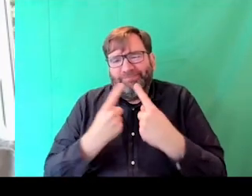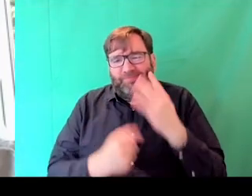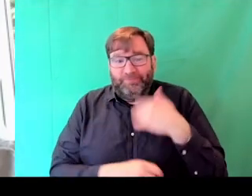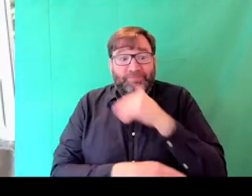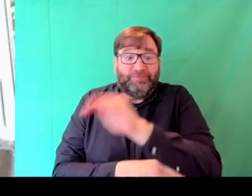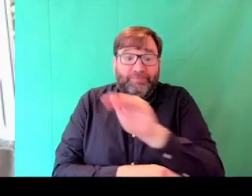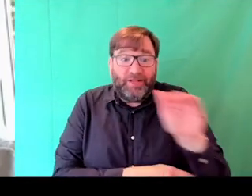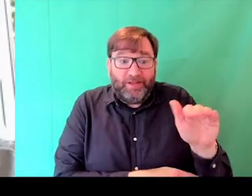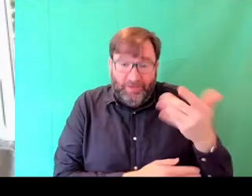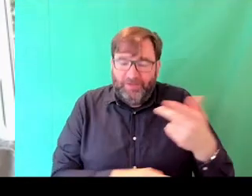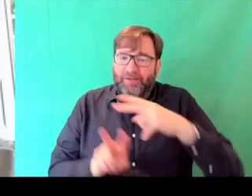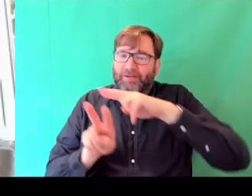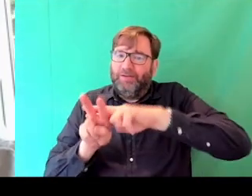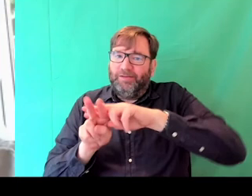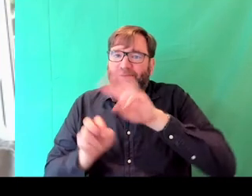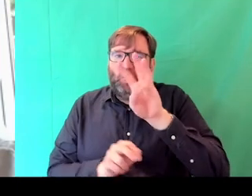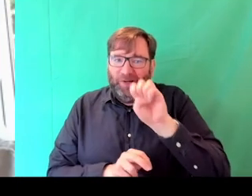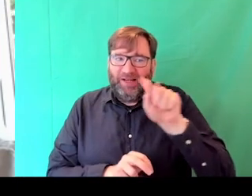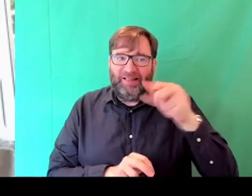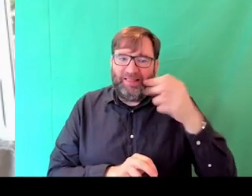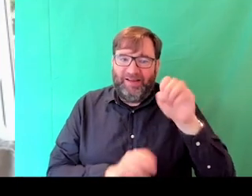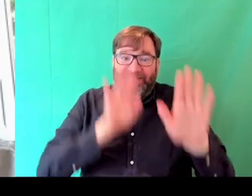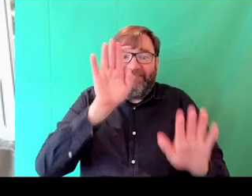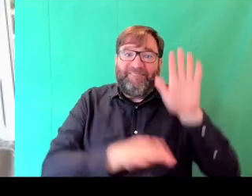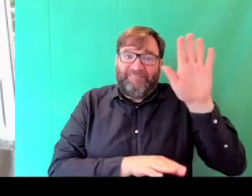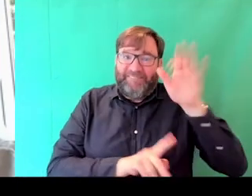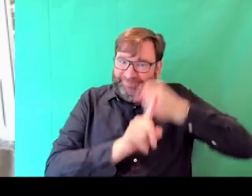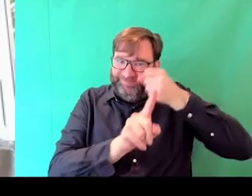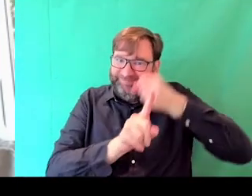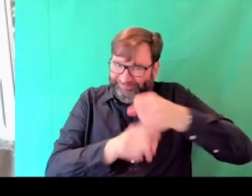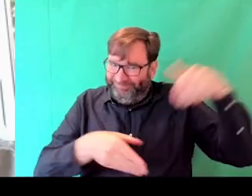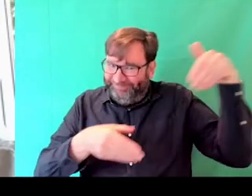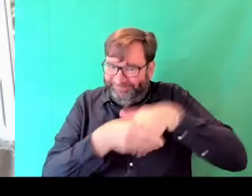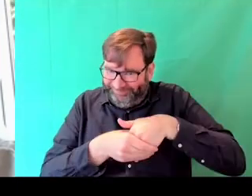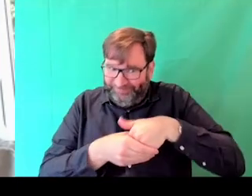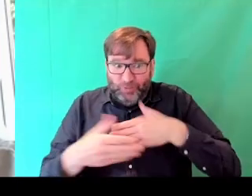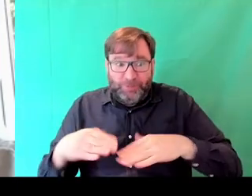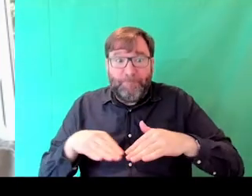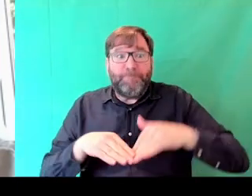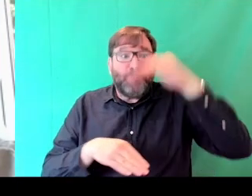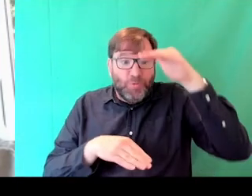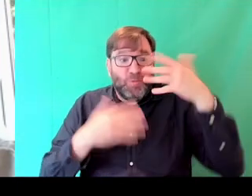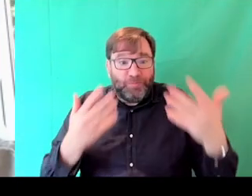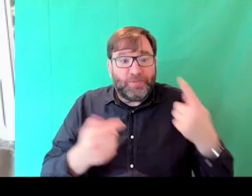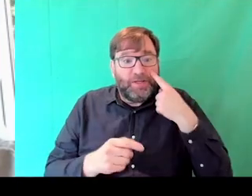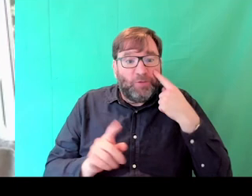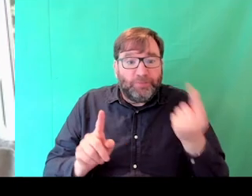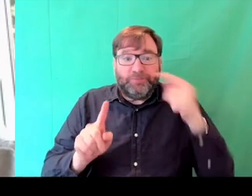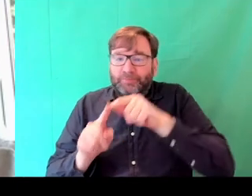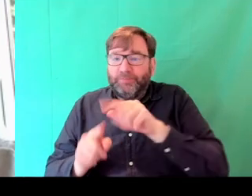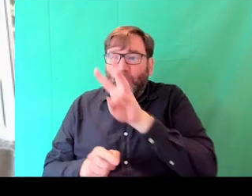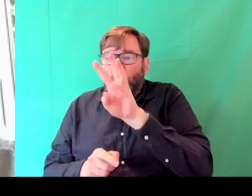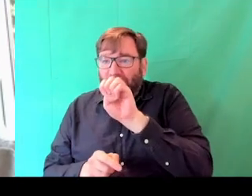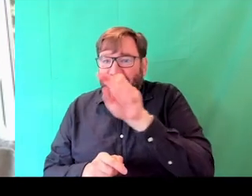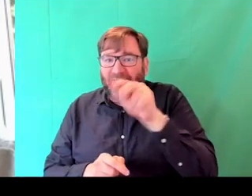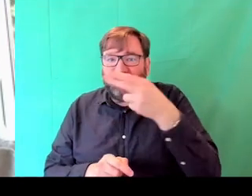wethe15.org. And if you have any questions, feel free to email me at Stephane Leblois at thevaluable500.com,